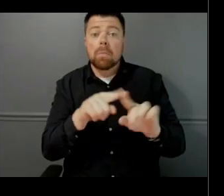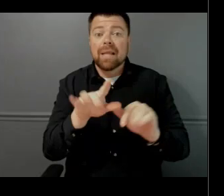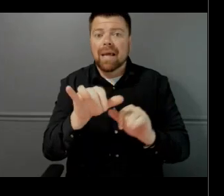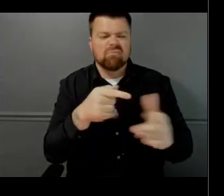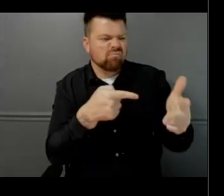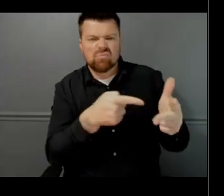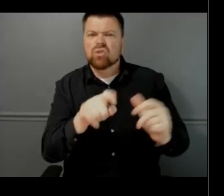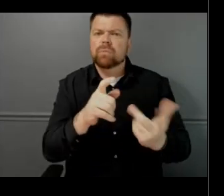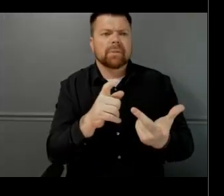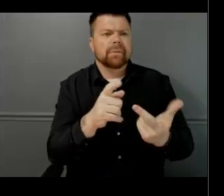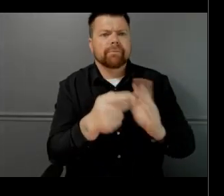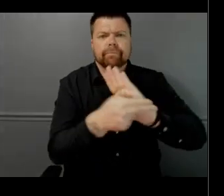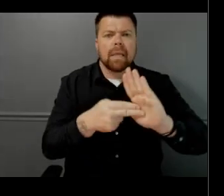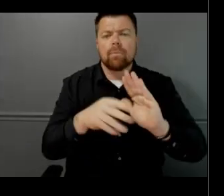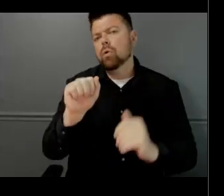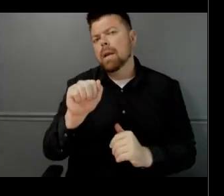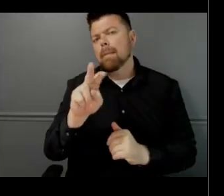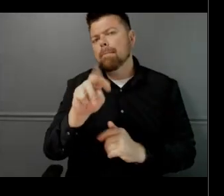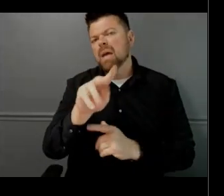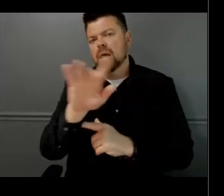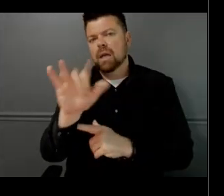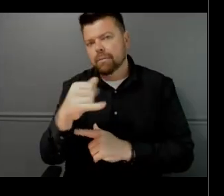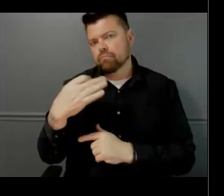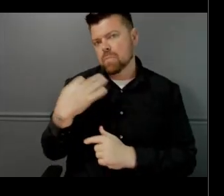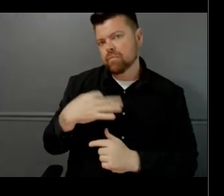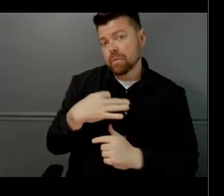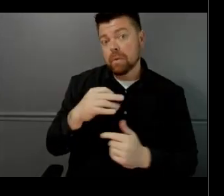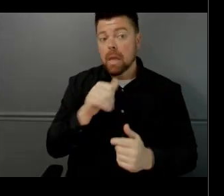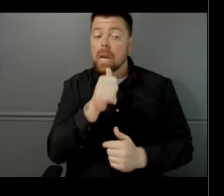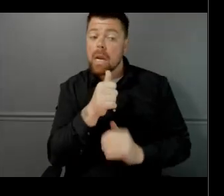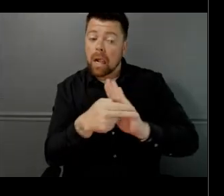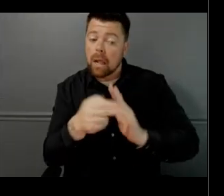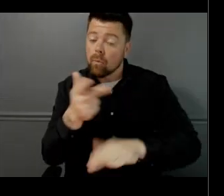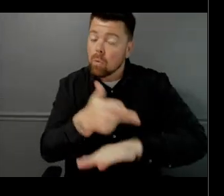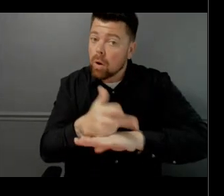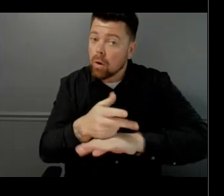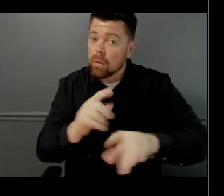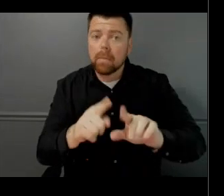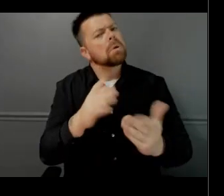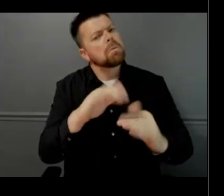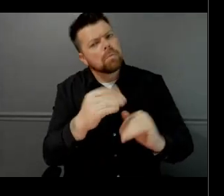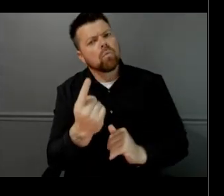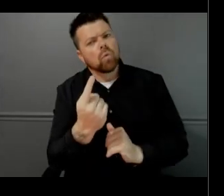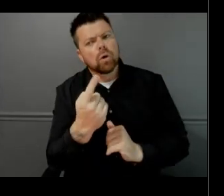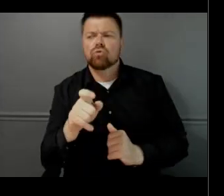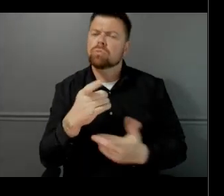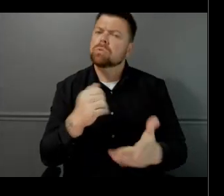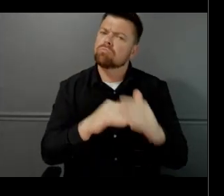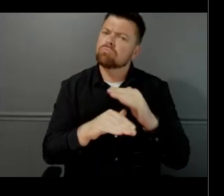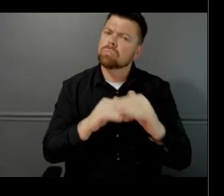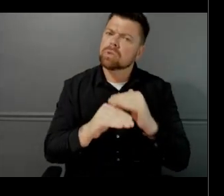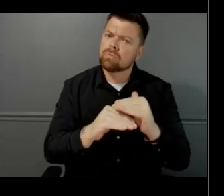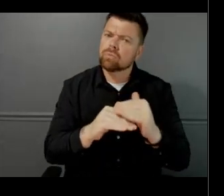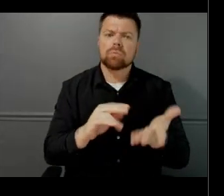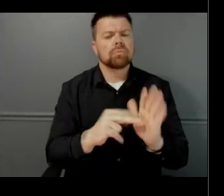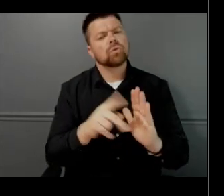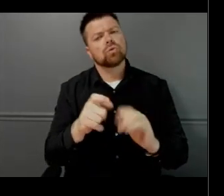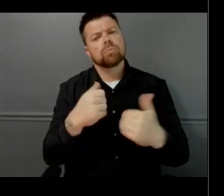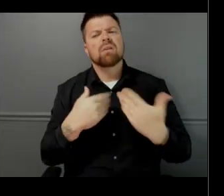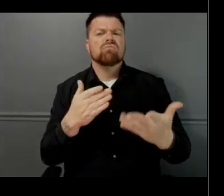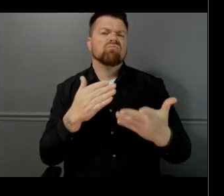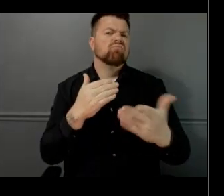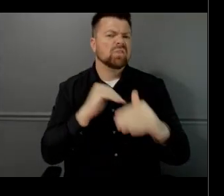type of parking. So at least one electric vehicle charging station should be accessible. That is, it should be on an accessible route.